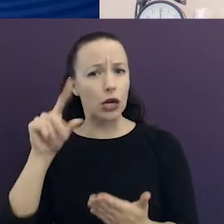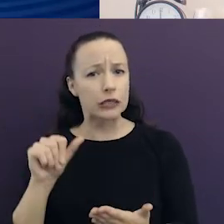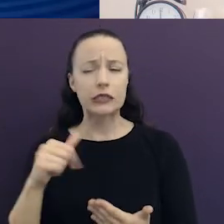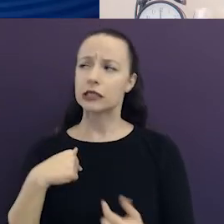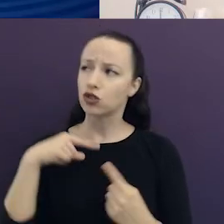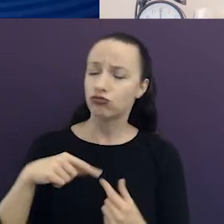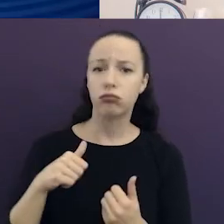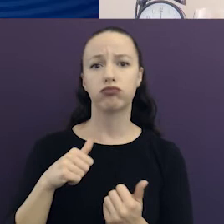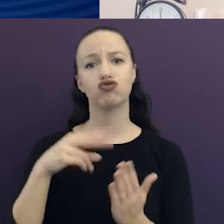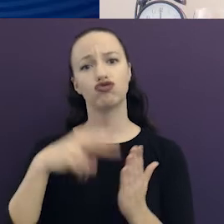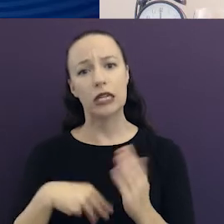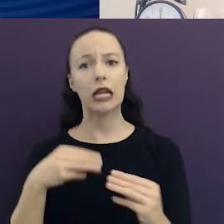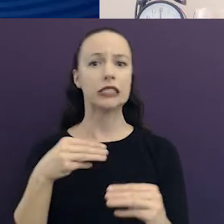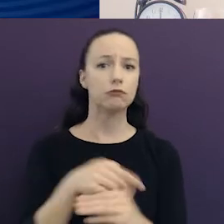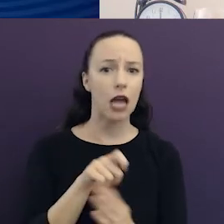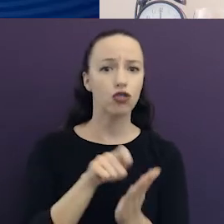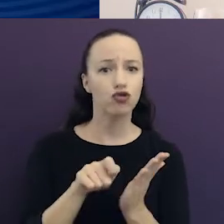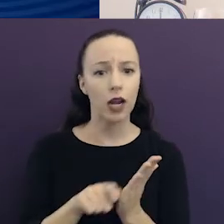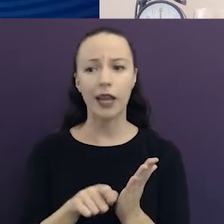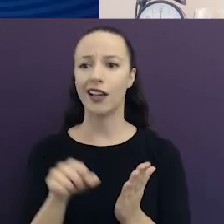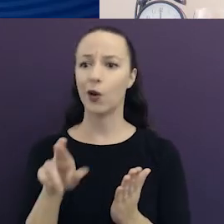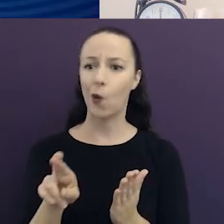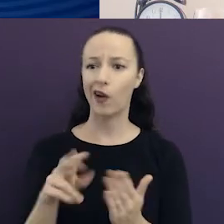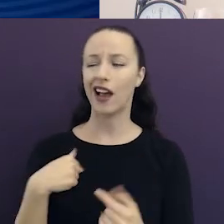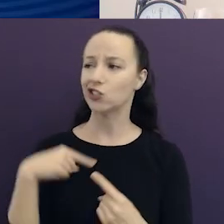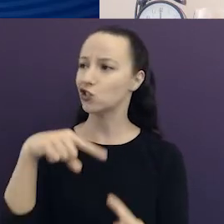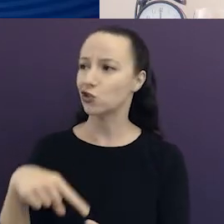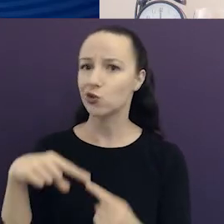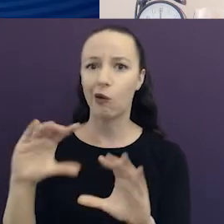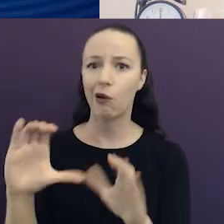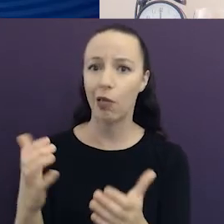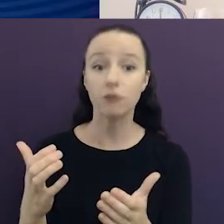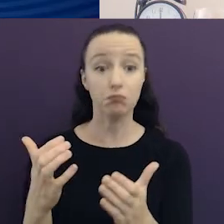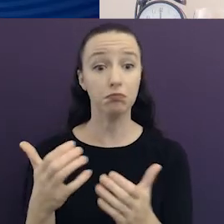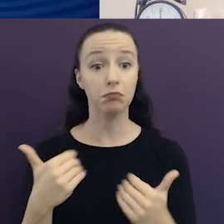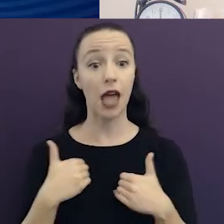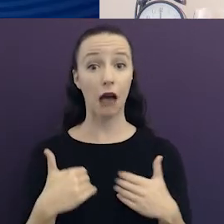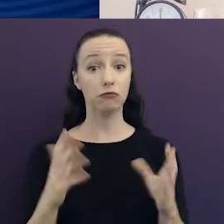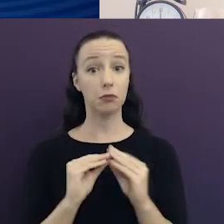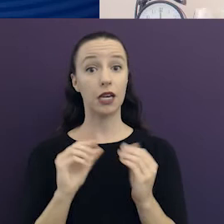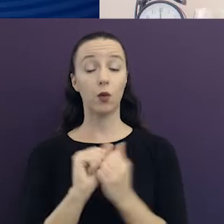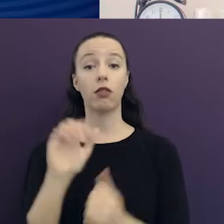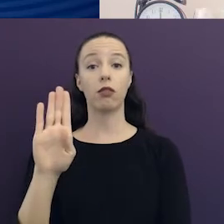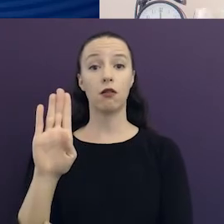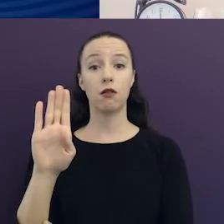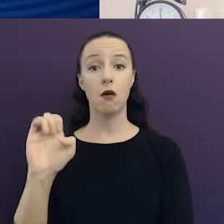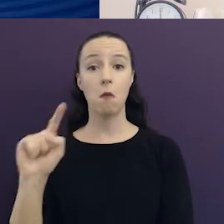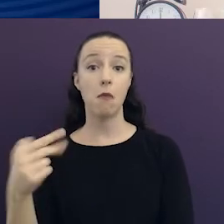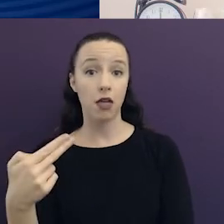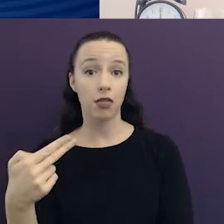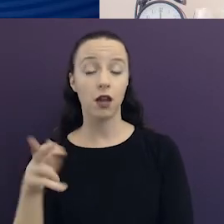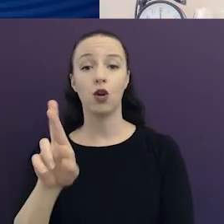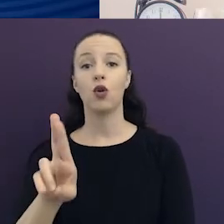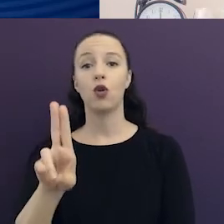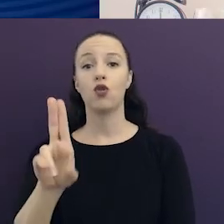in school with reading, math, writing, or just in classes in general. They can meet with Beth Rutledge and she can